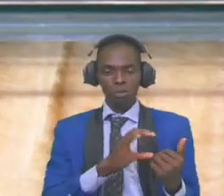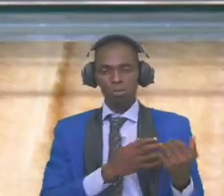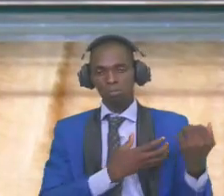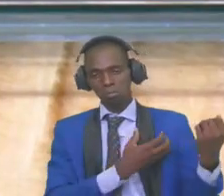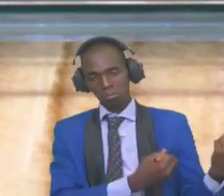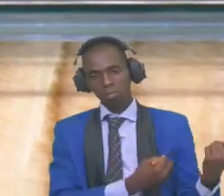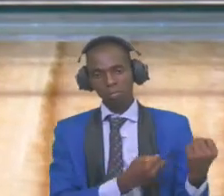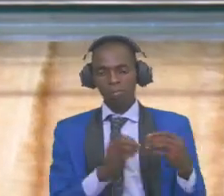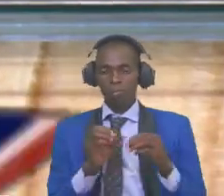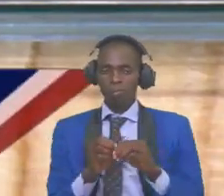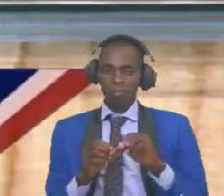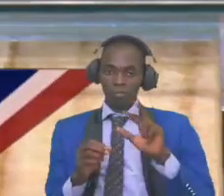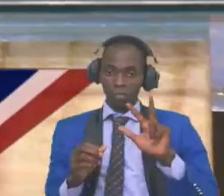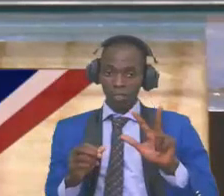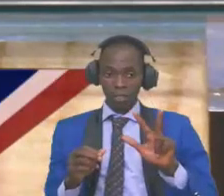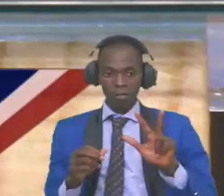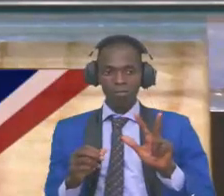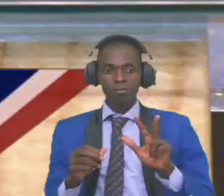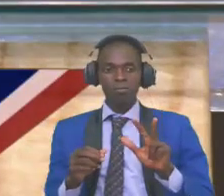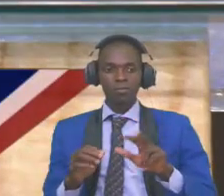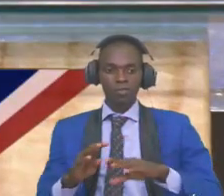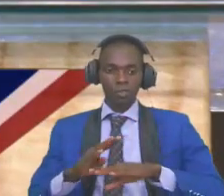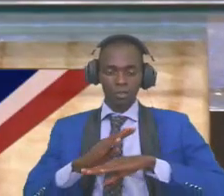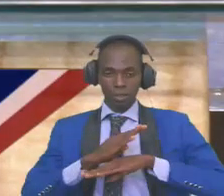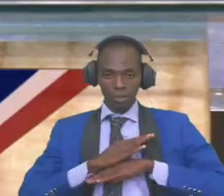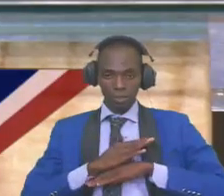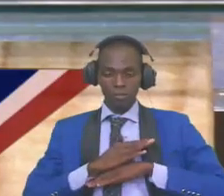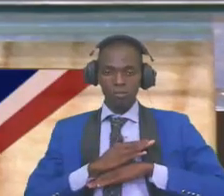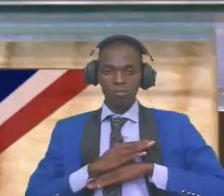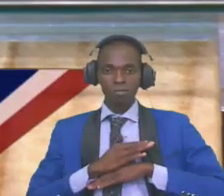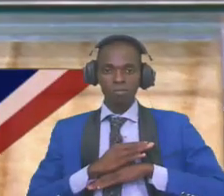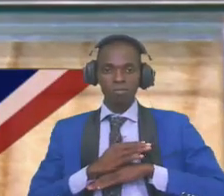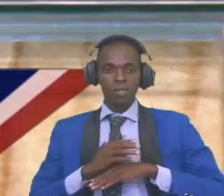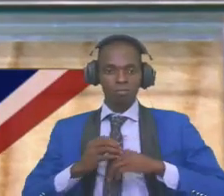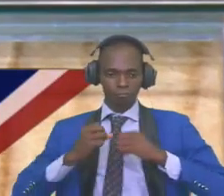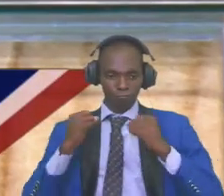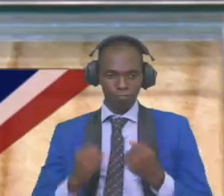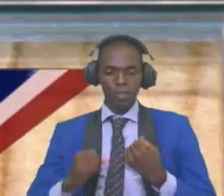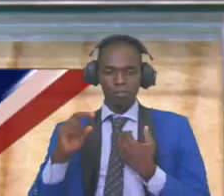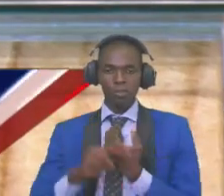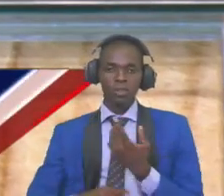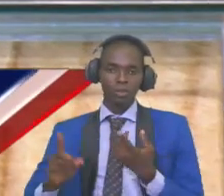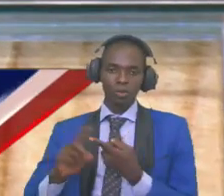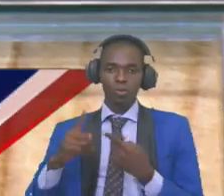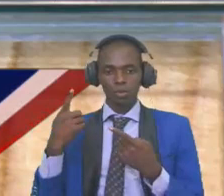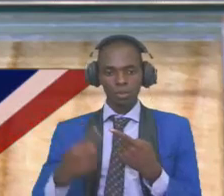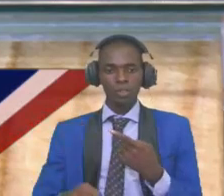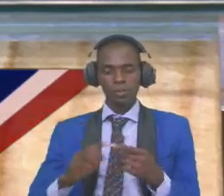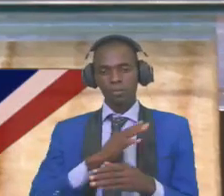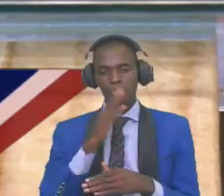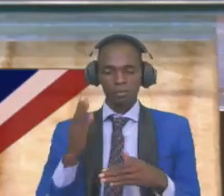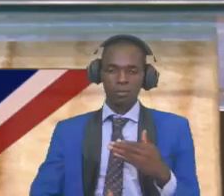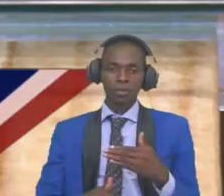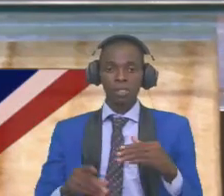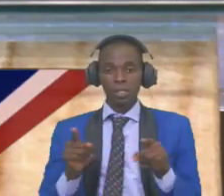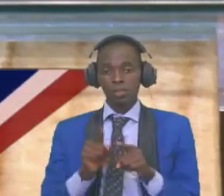three, sustain firmness to the finish. As you are born again, as you are a